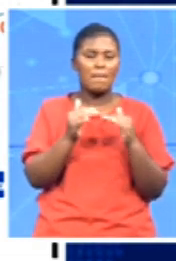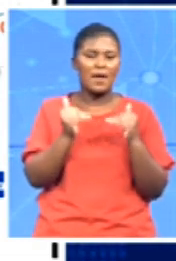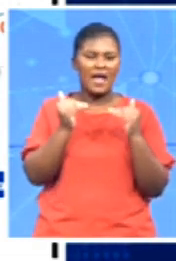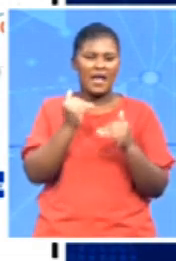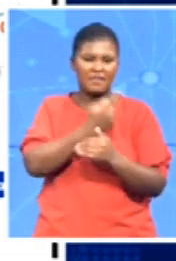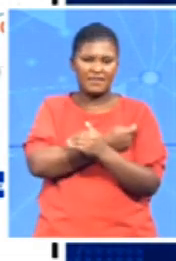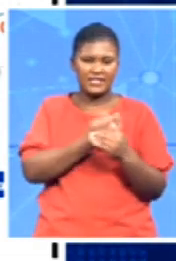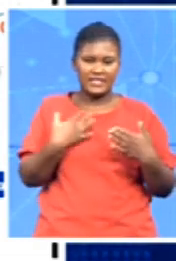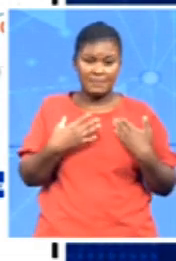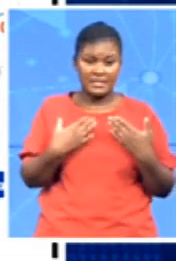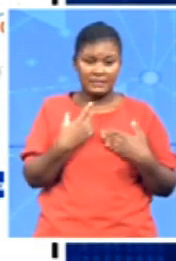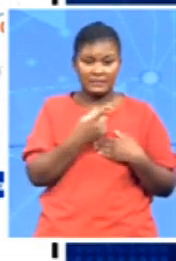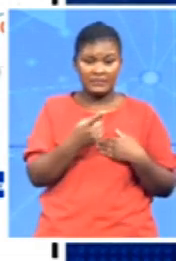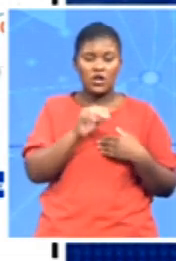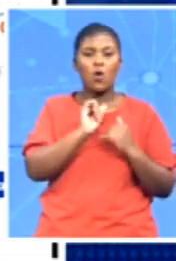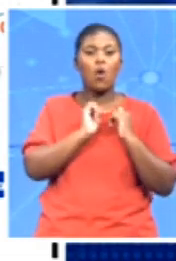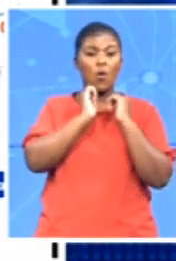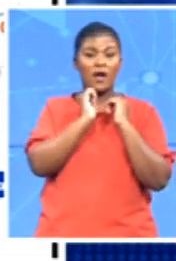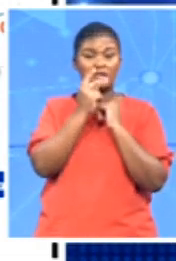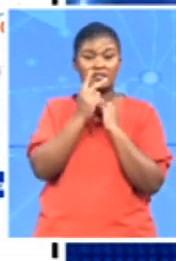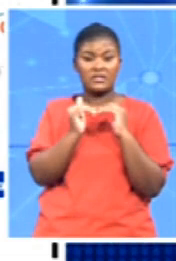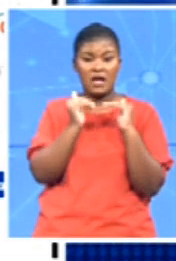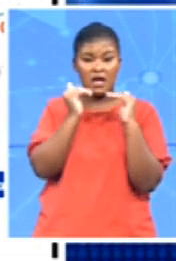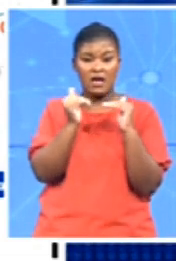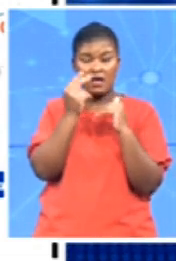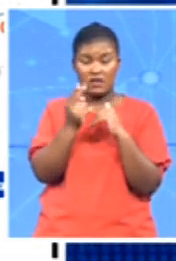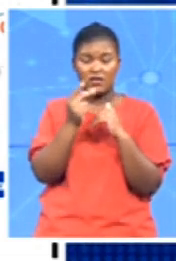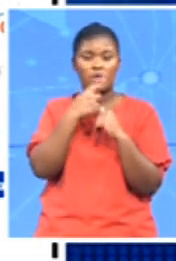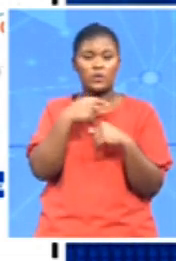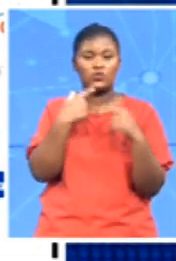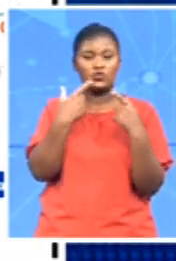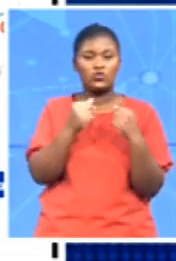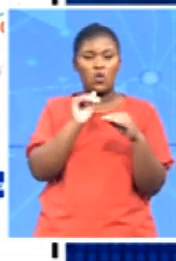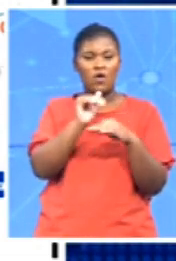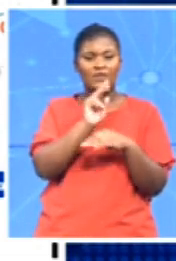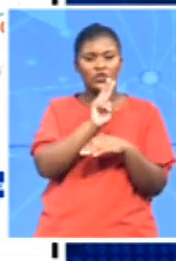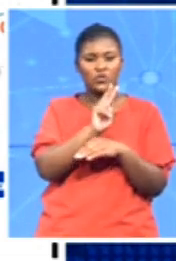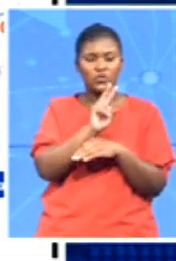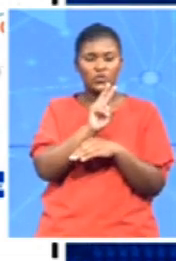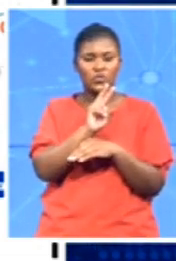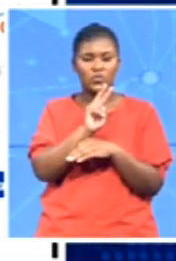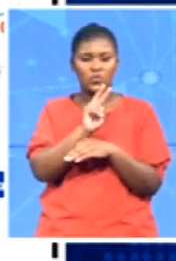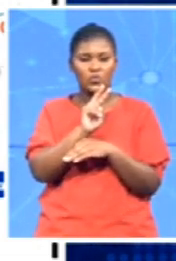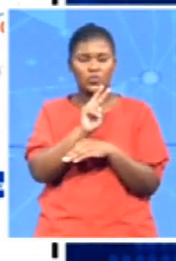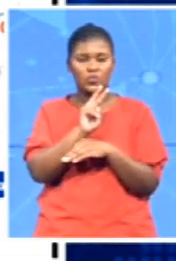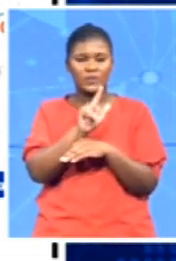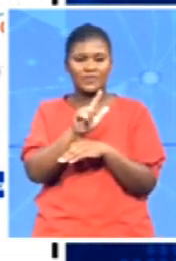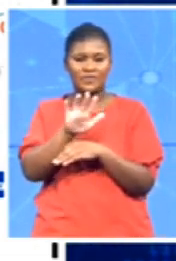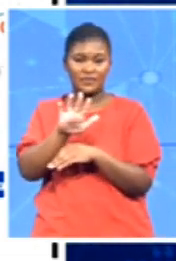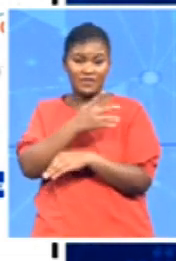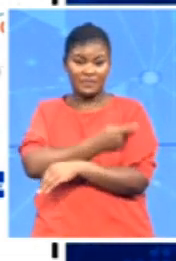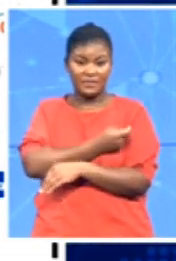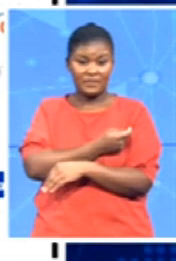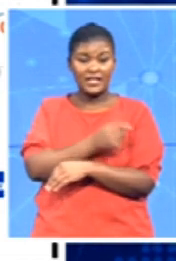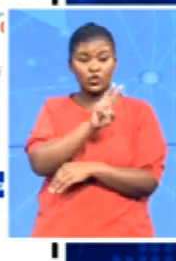August, where we did almost 275,000 vaccinations in 1 week. There's been a steady decline from